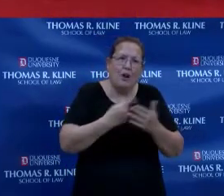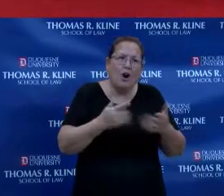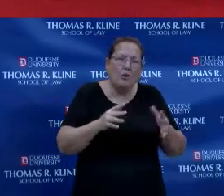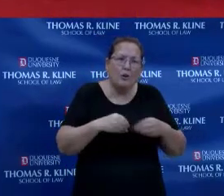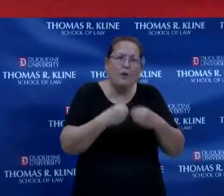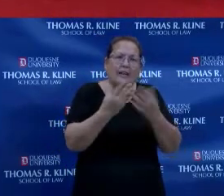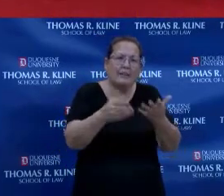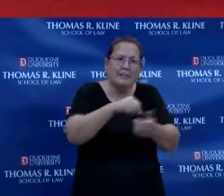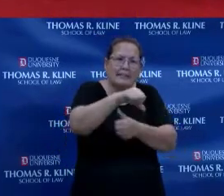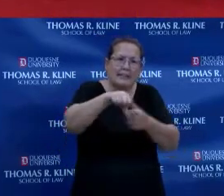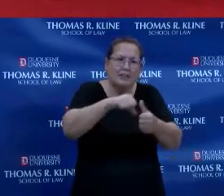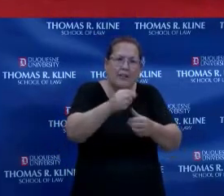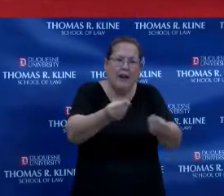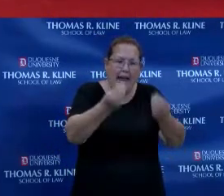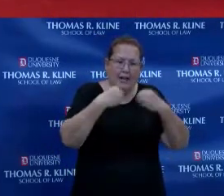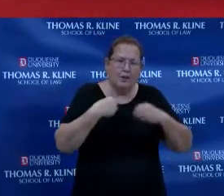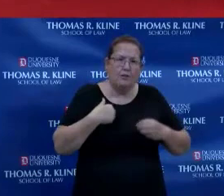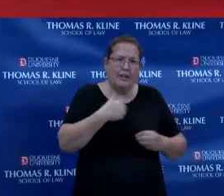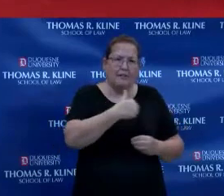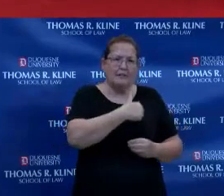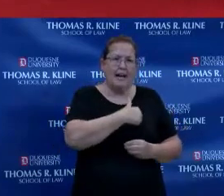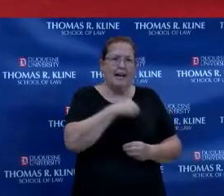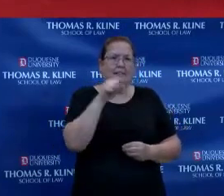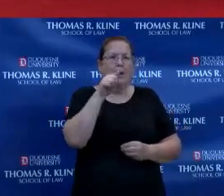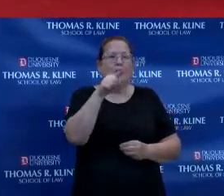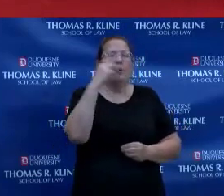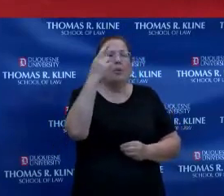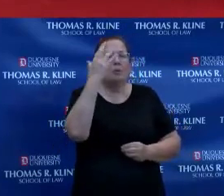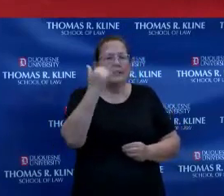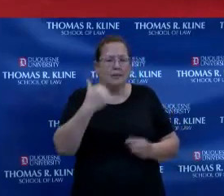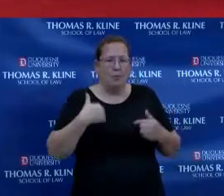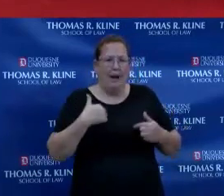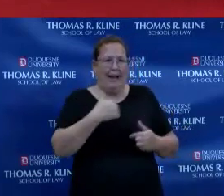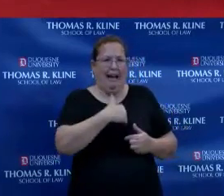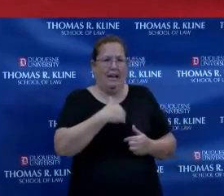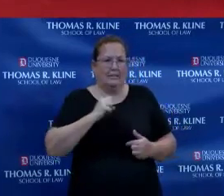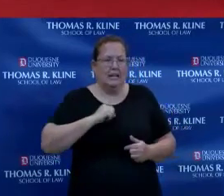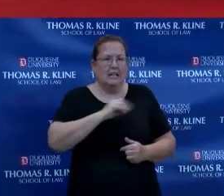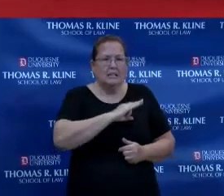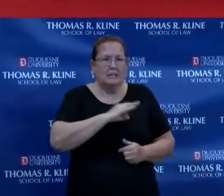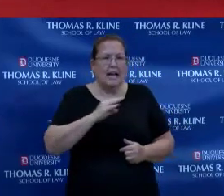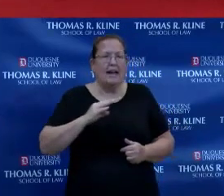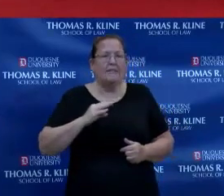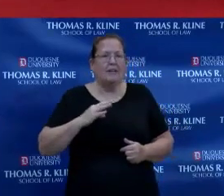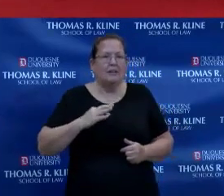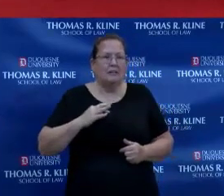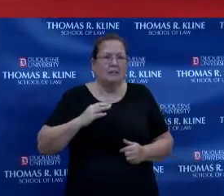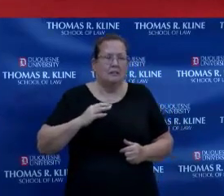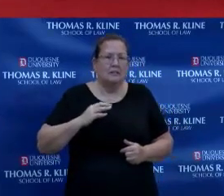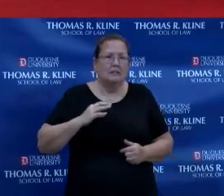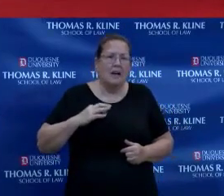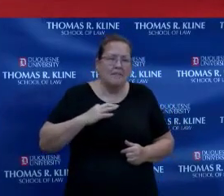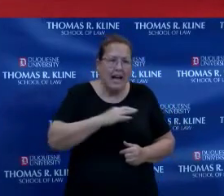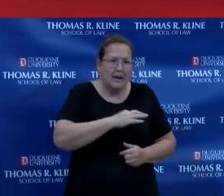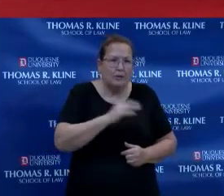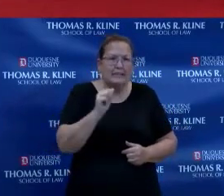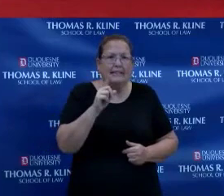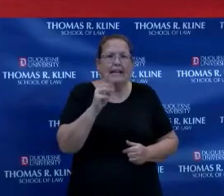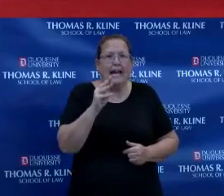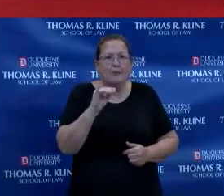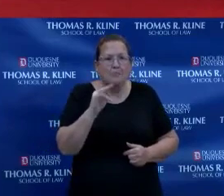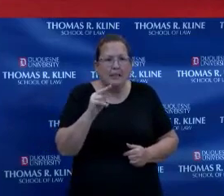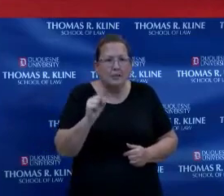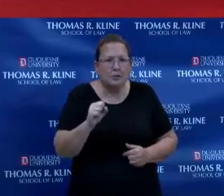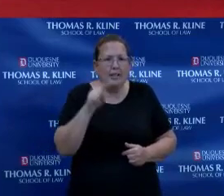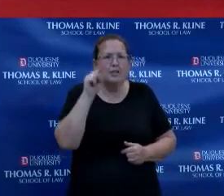other and to all of us. You are why all of us as staff and faculty and administration do what we do every single day. You